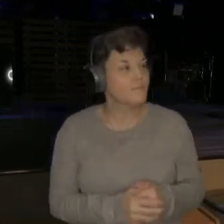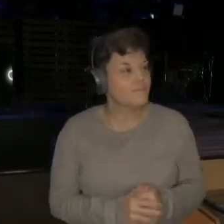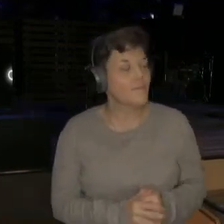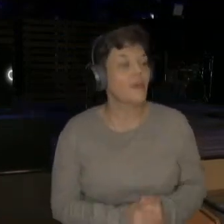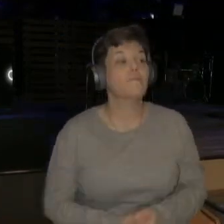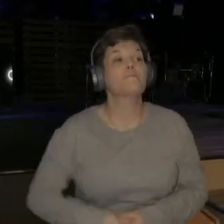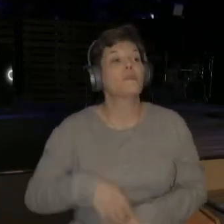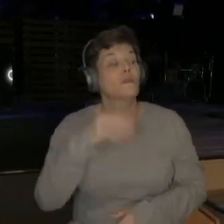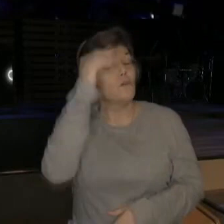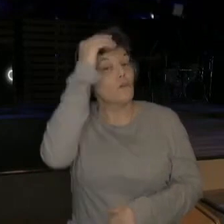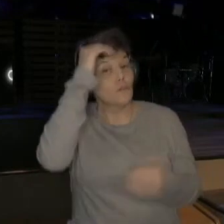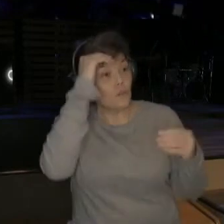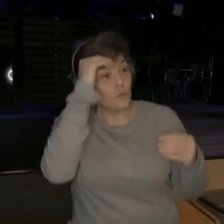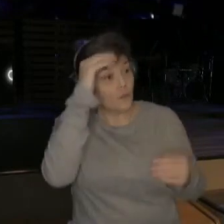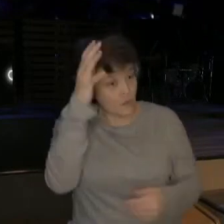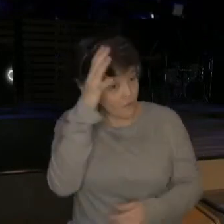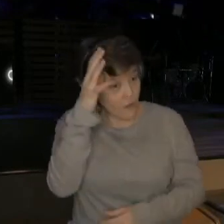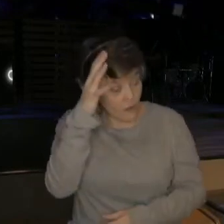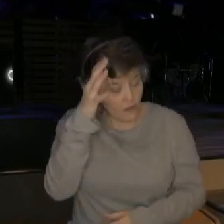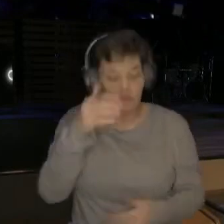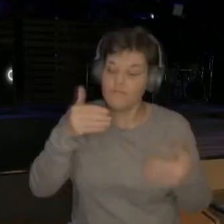between the two sons their inheritance.